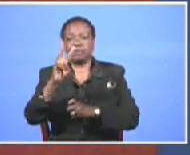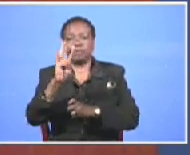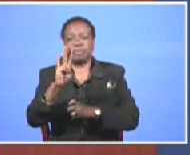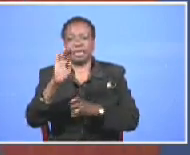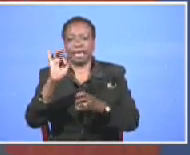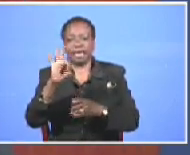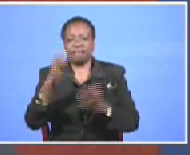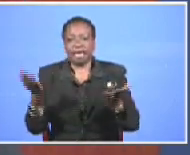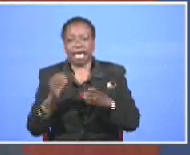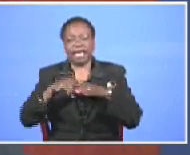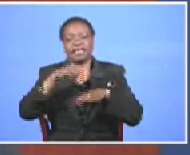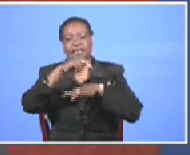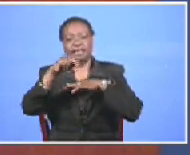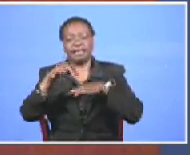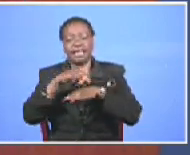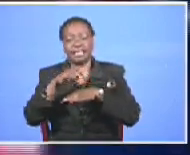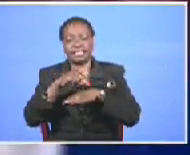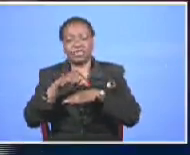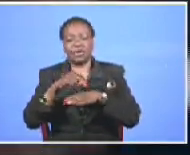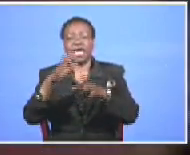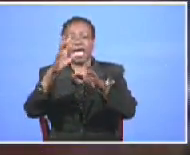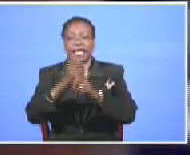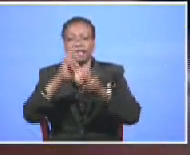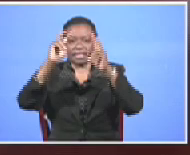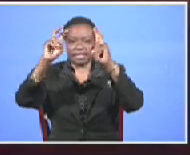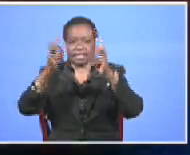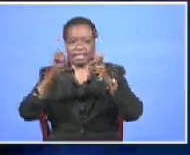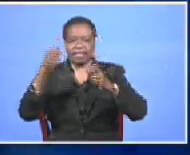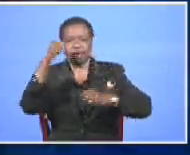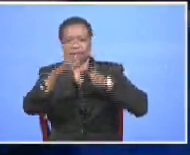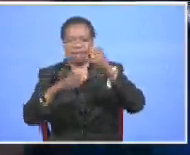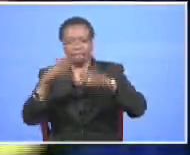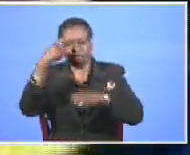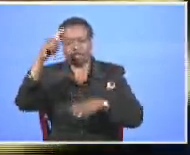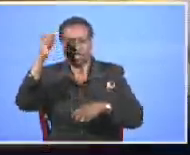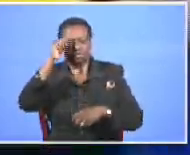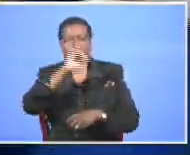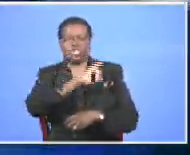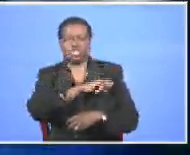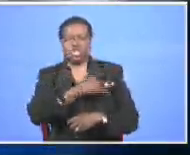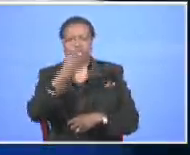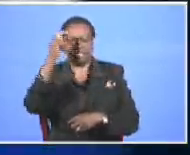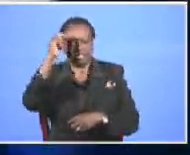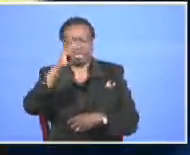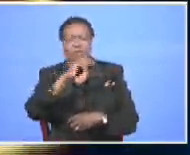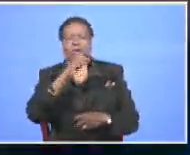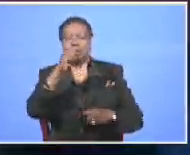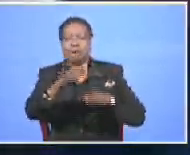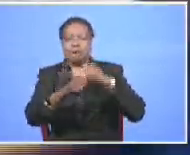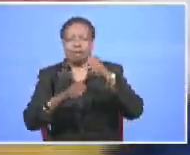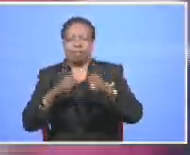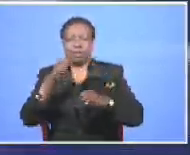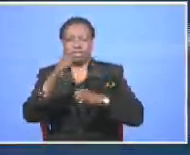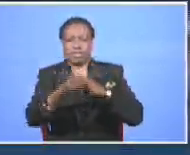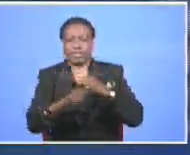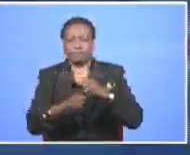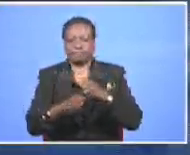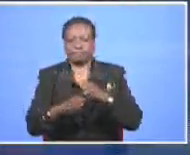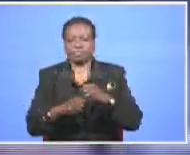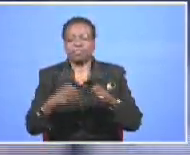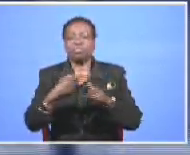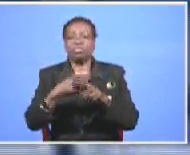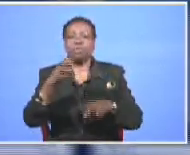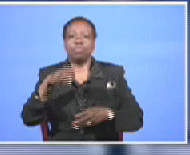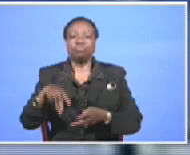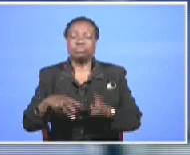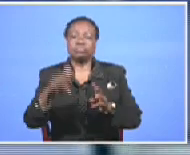Nassau and possibly get a title fight for Toriano Johnson. Boxing from way back with the Bahamas Games. I